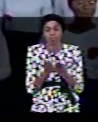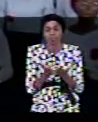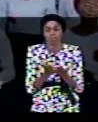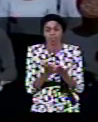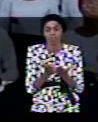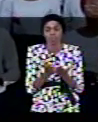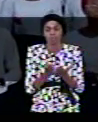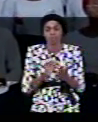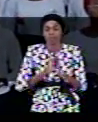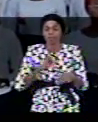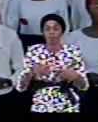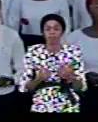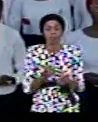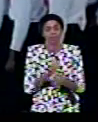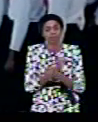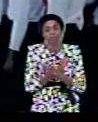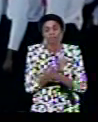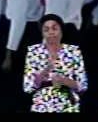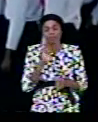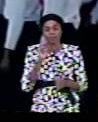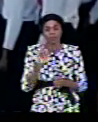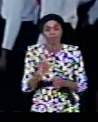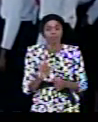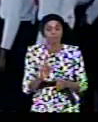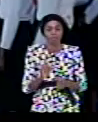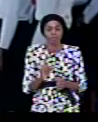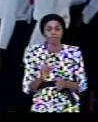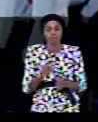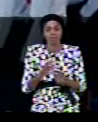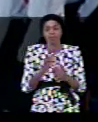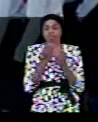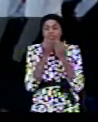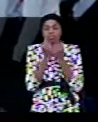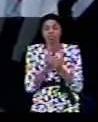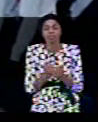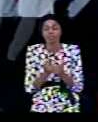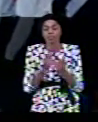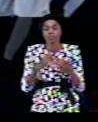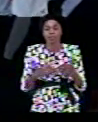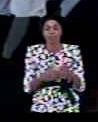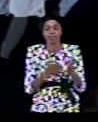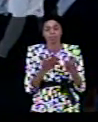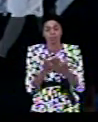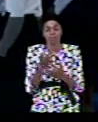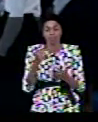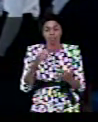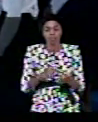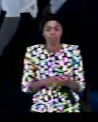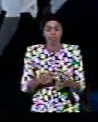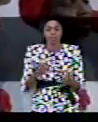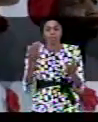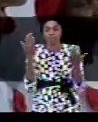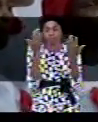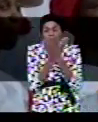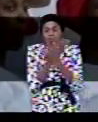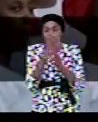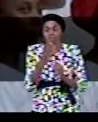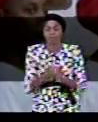room, how I love thee, precious God, through these dark